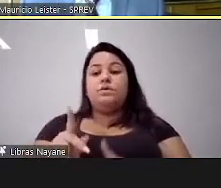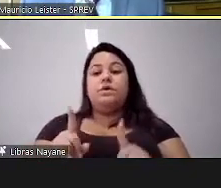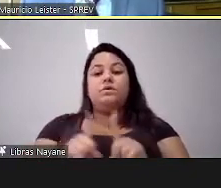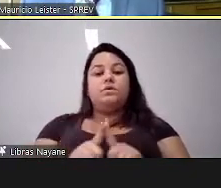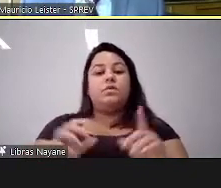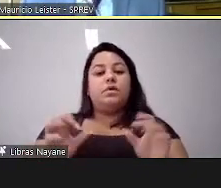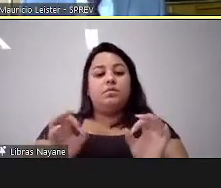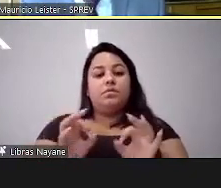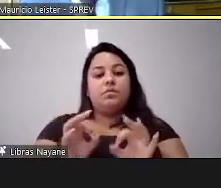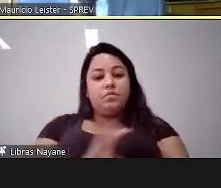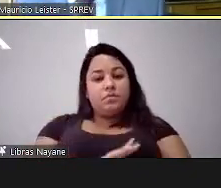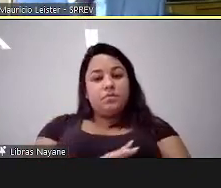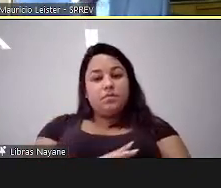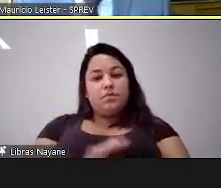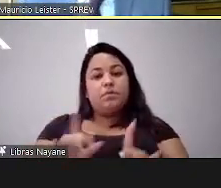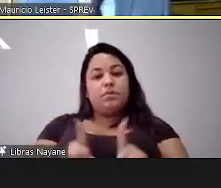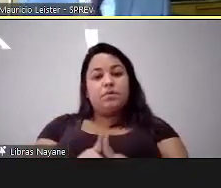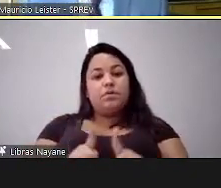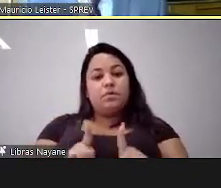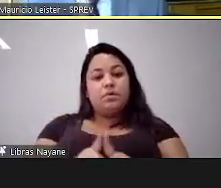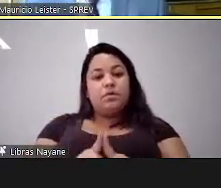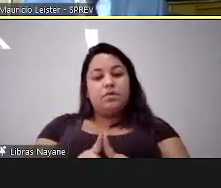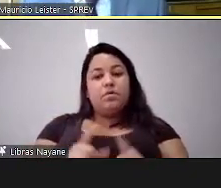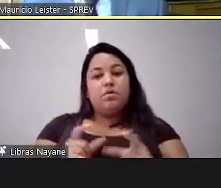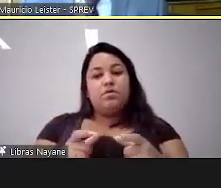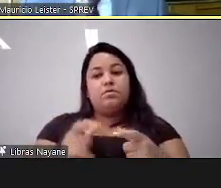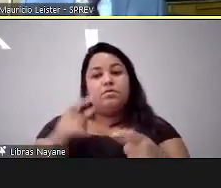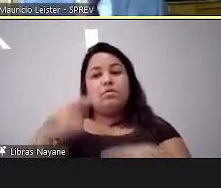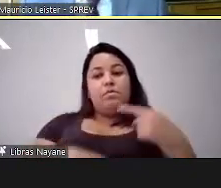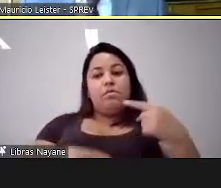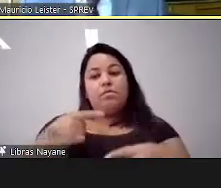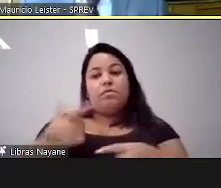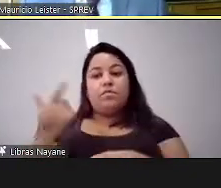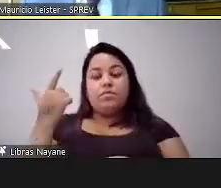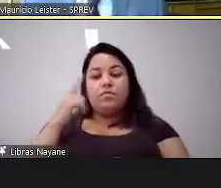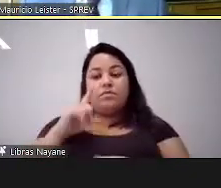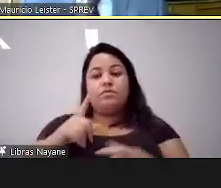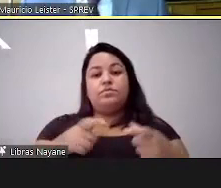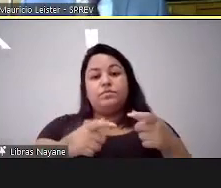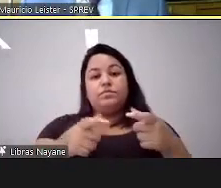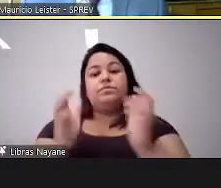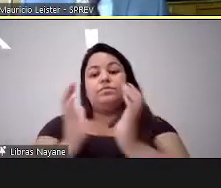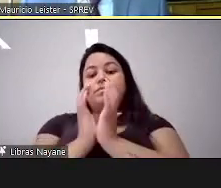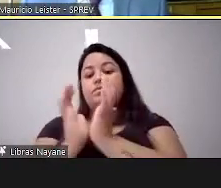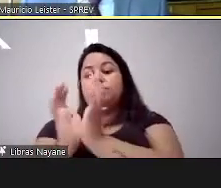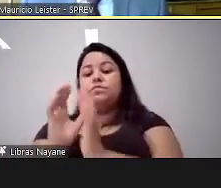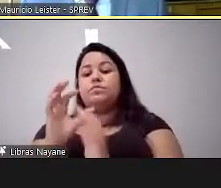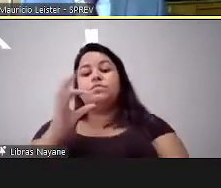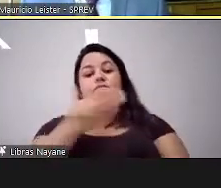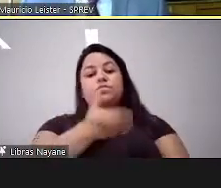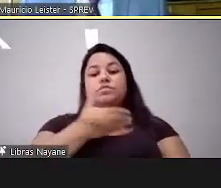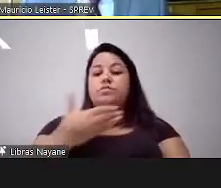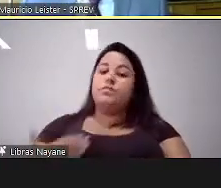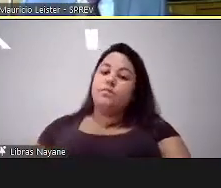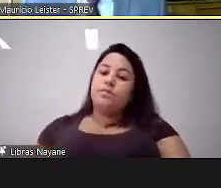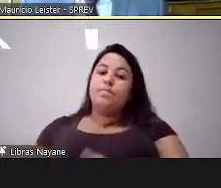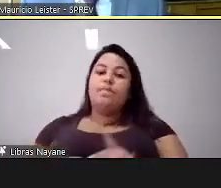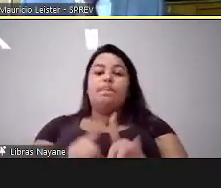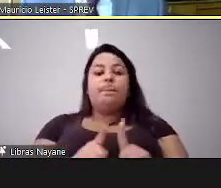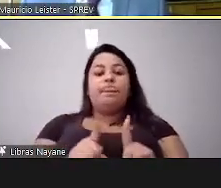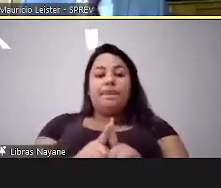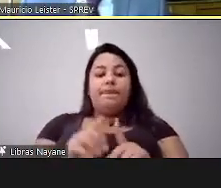the expected income, a program for education, and revise